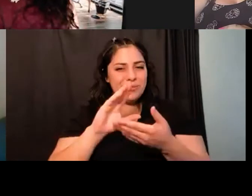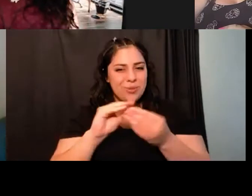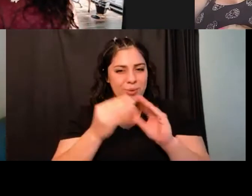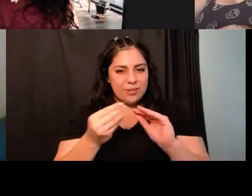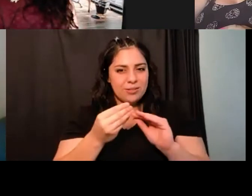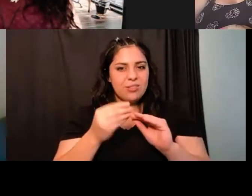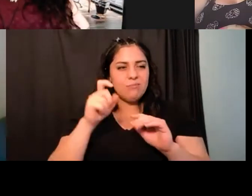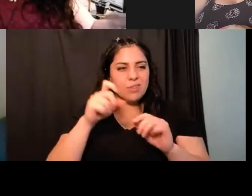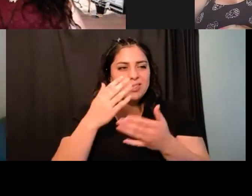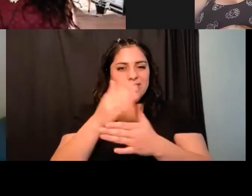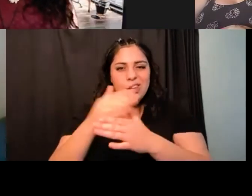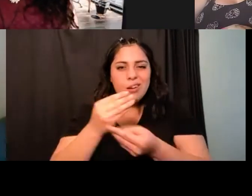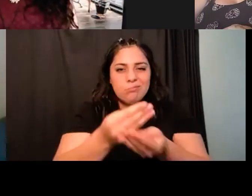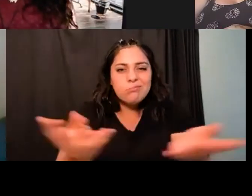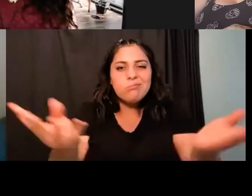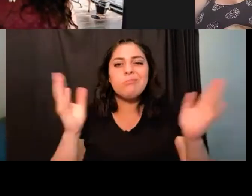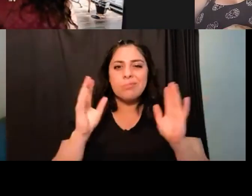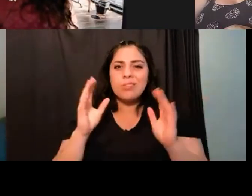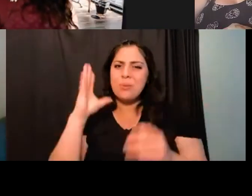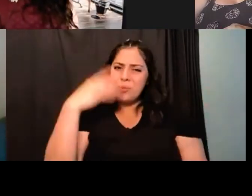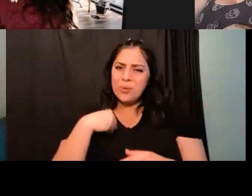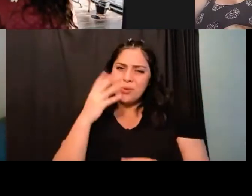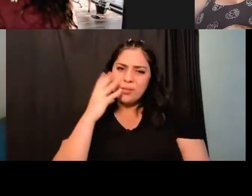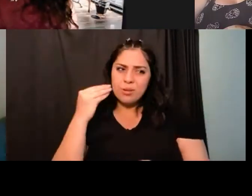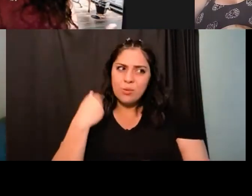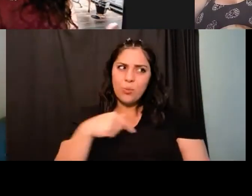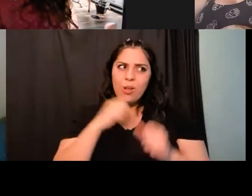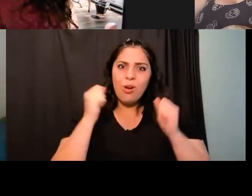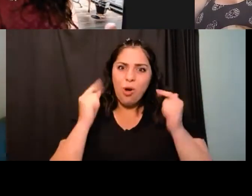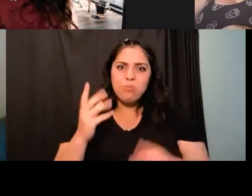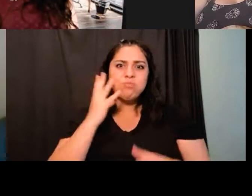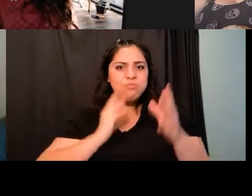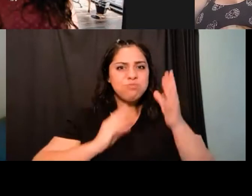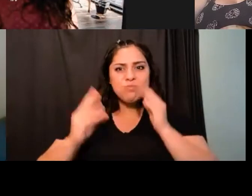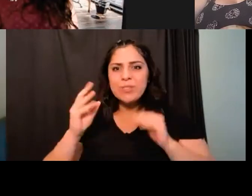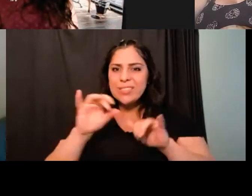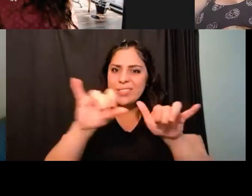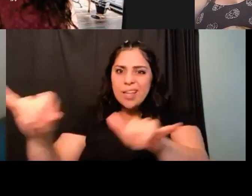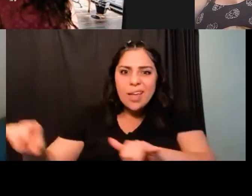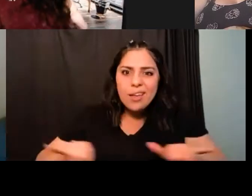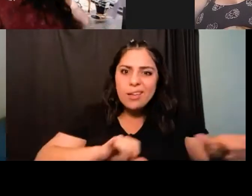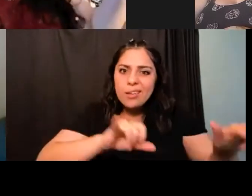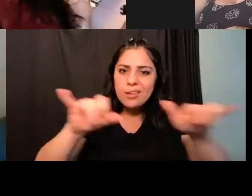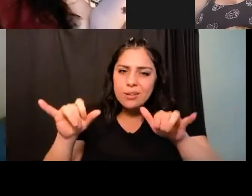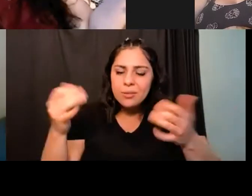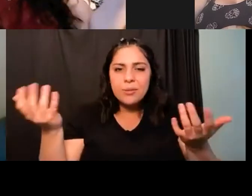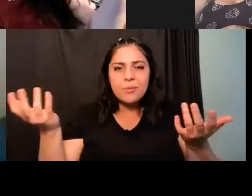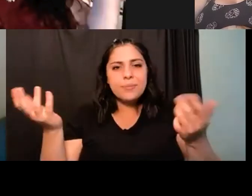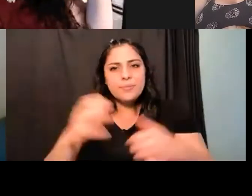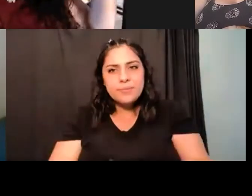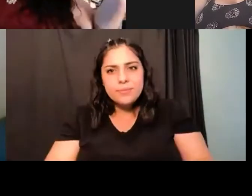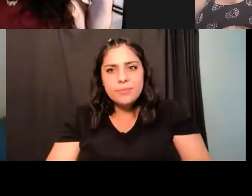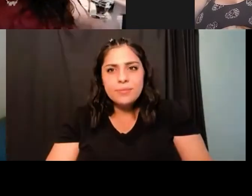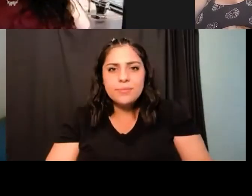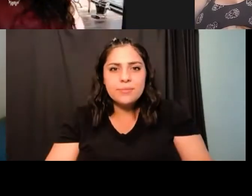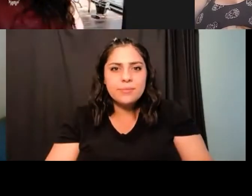makes it a beautiful experience, because we're all going through this together. Because we're not accustomed to, wearing long